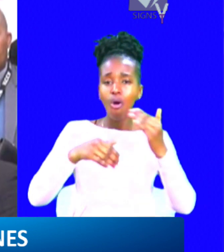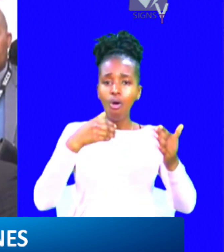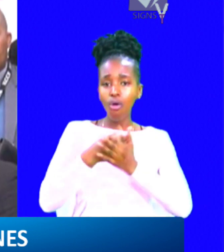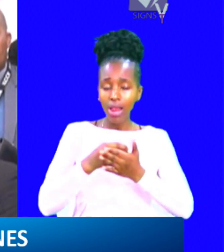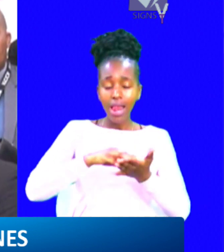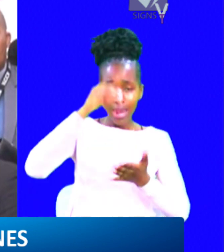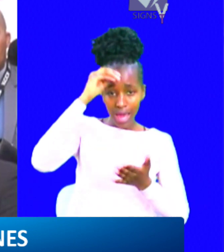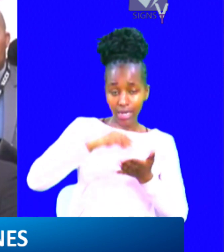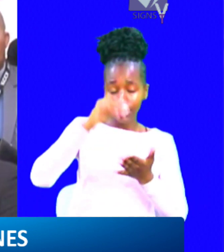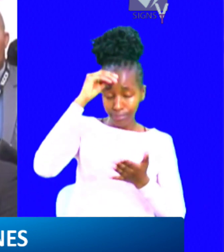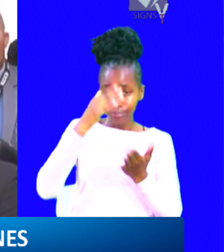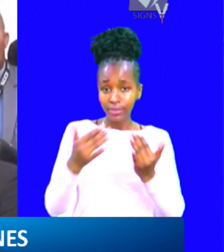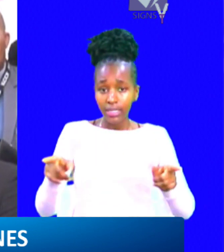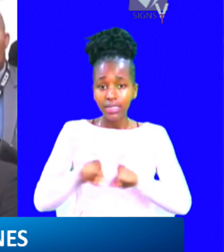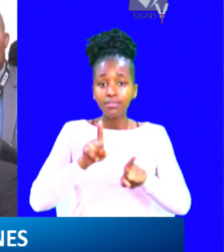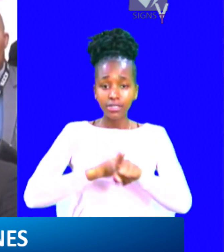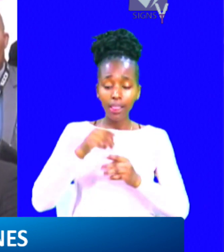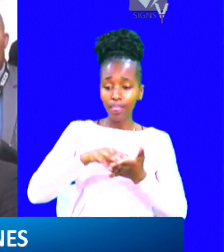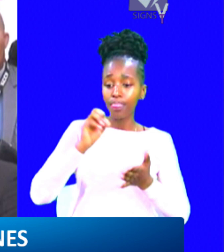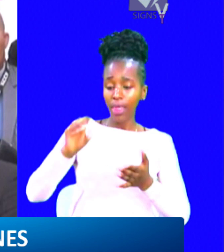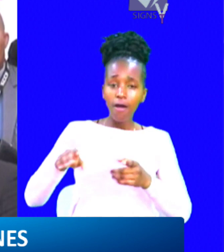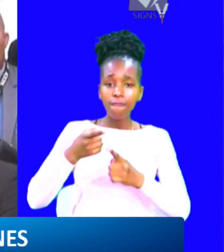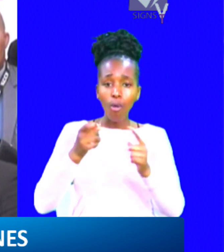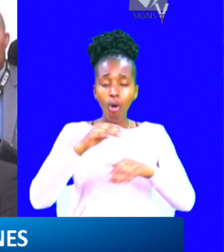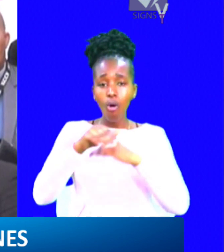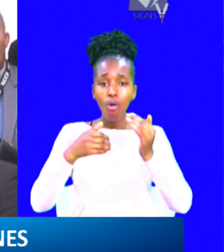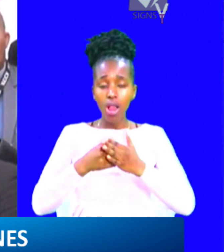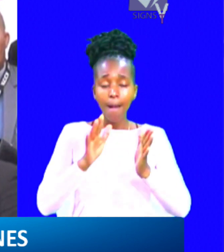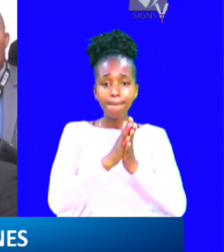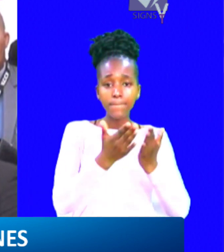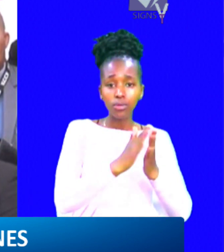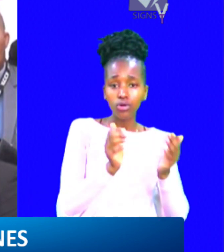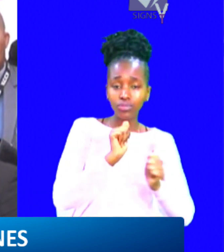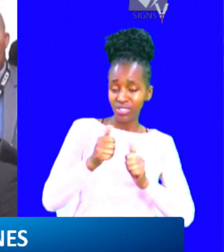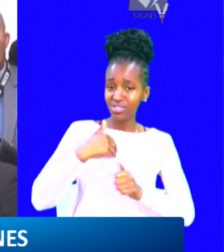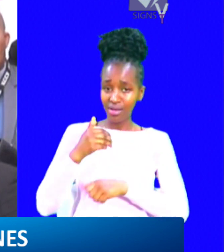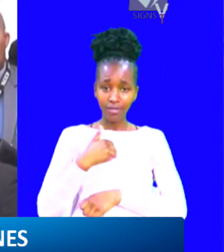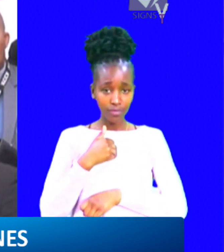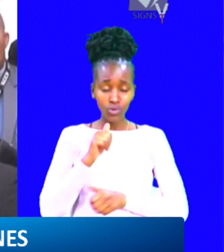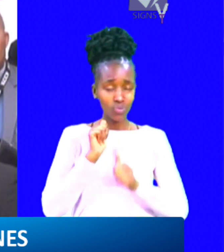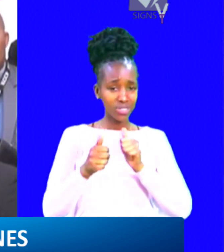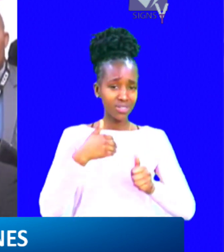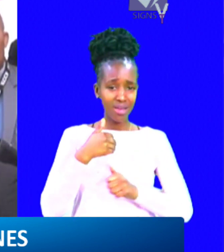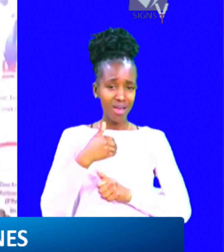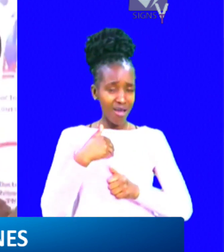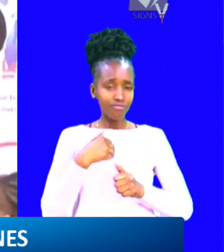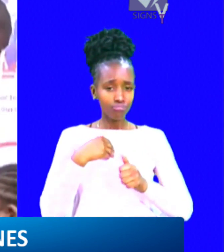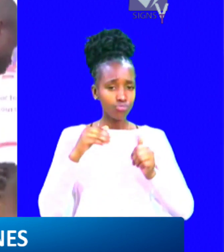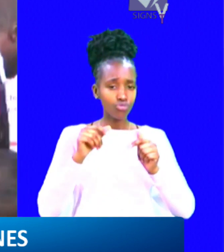and withdrawal of the mentioned books and any other book in the market that contains similar